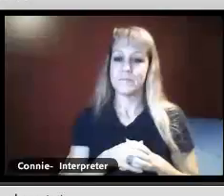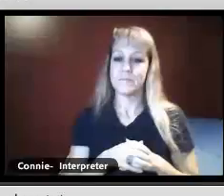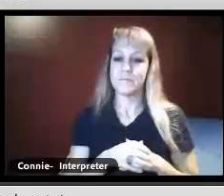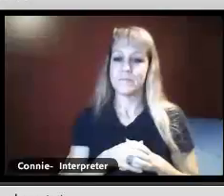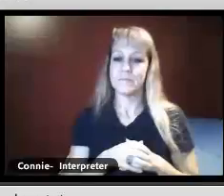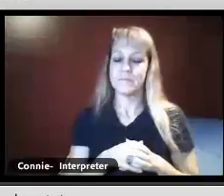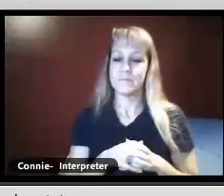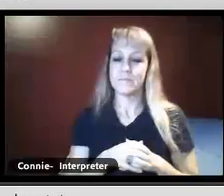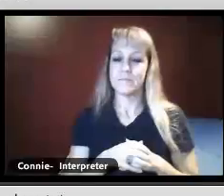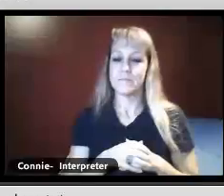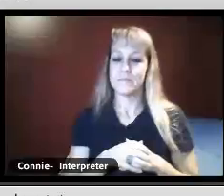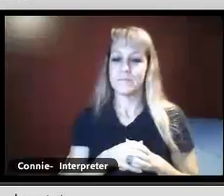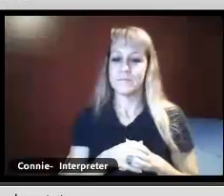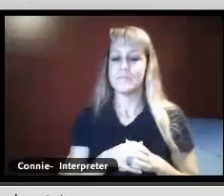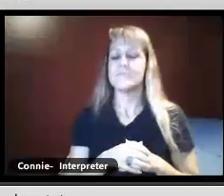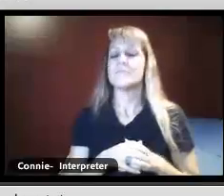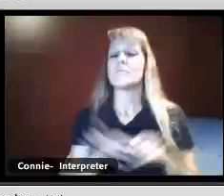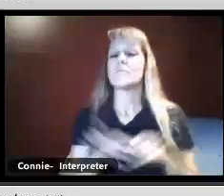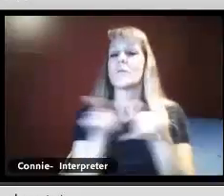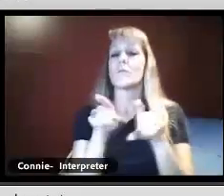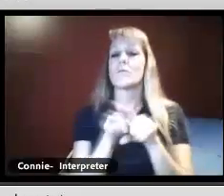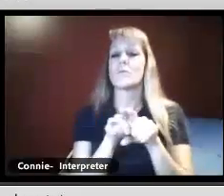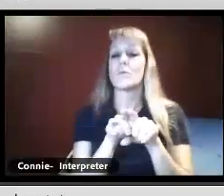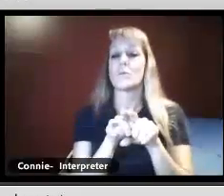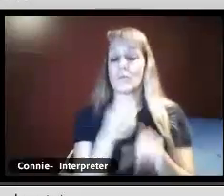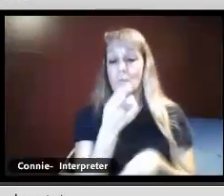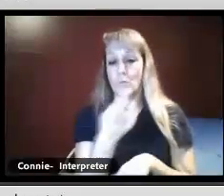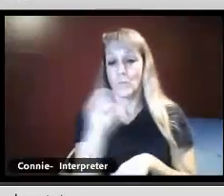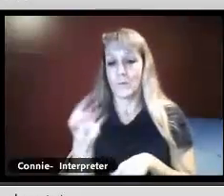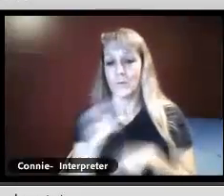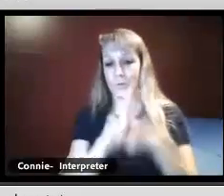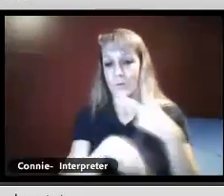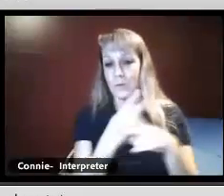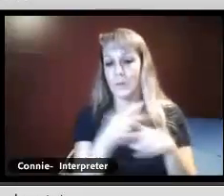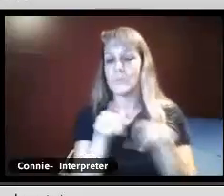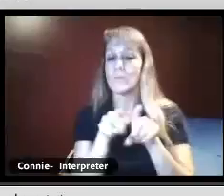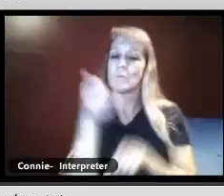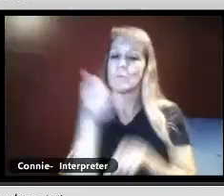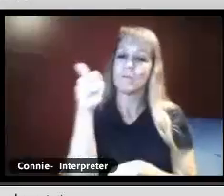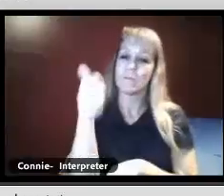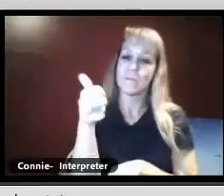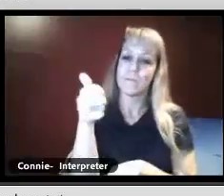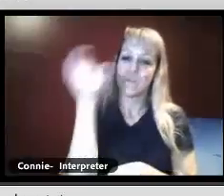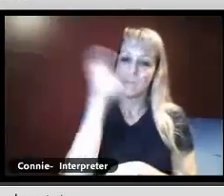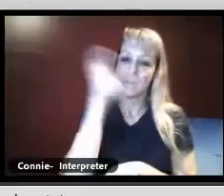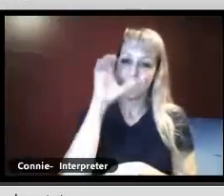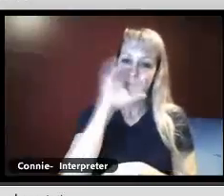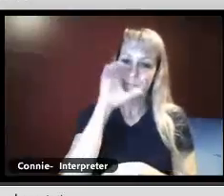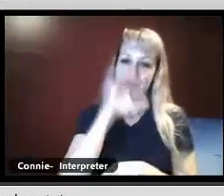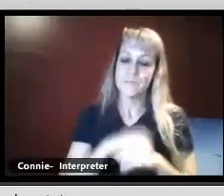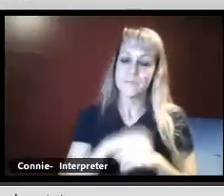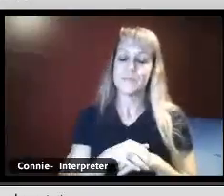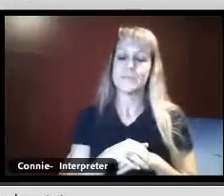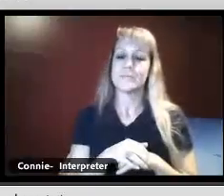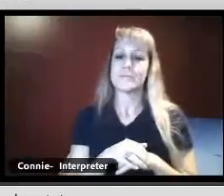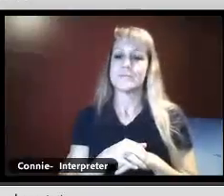invite you, in addition to resource type, to do some of your own searches and